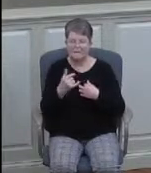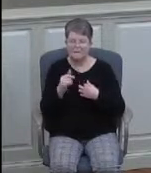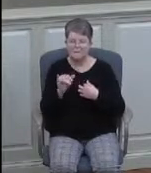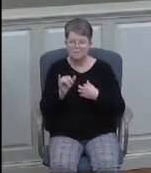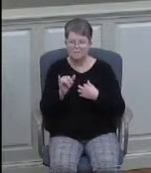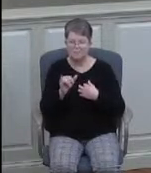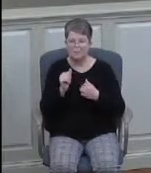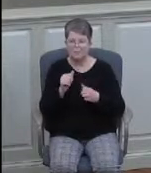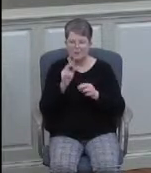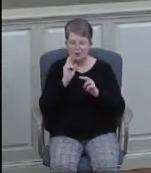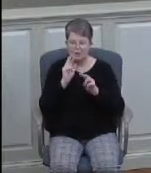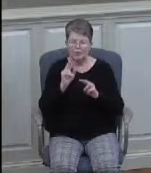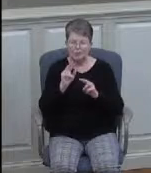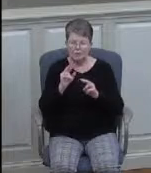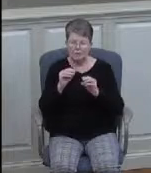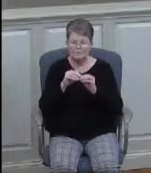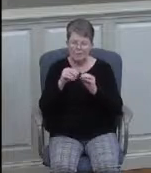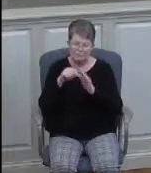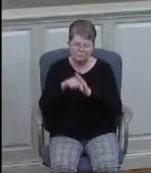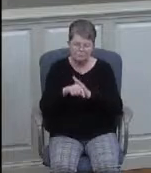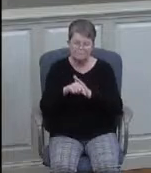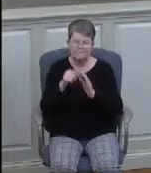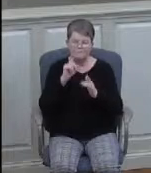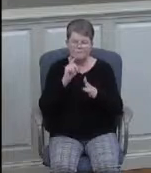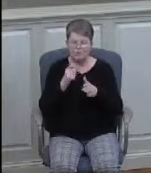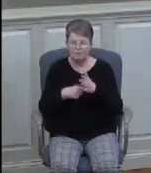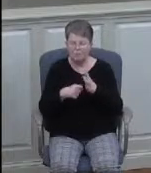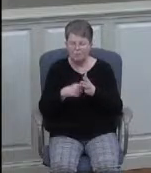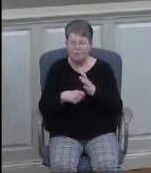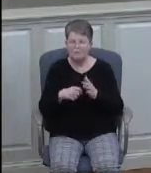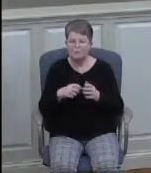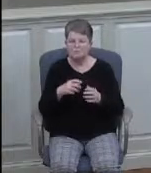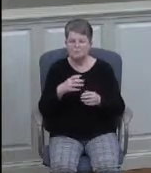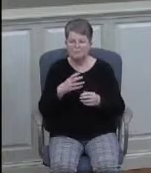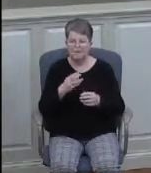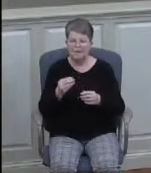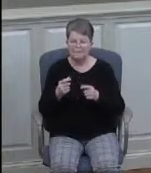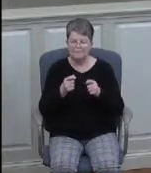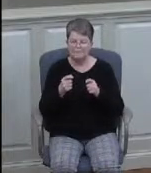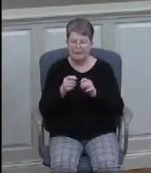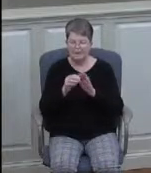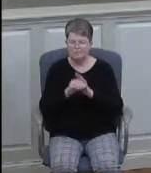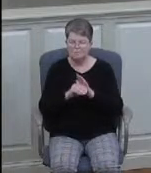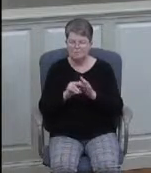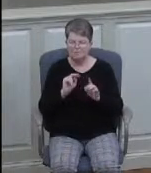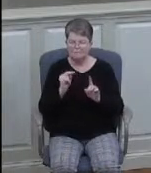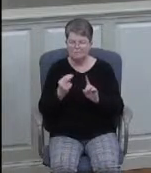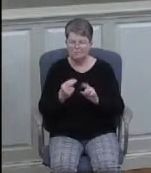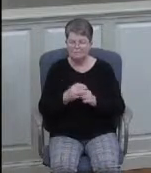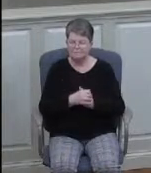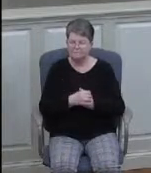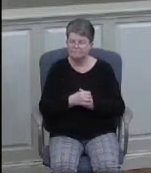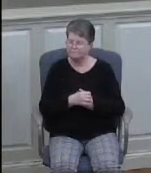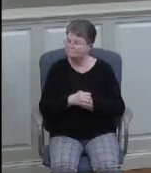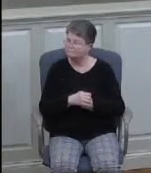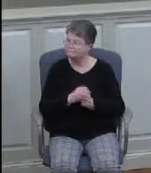we can start looking further into, that just as a cost and also just from a management standpoint. Yep.